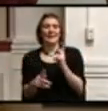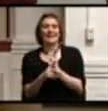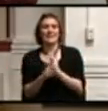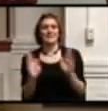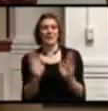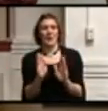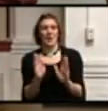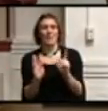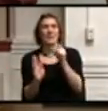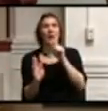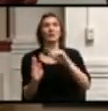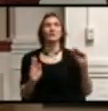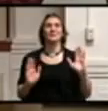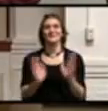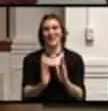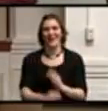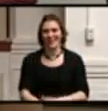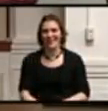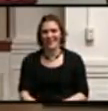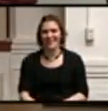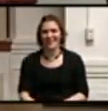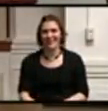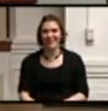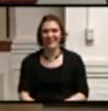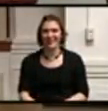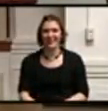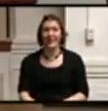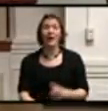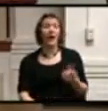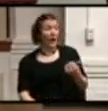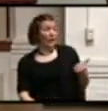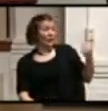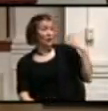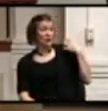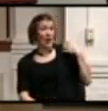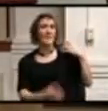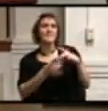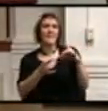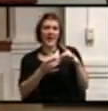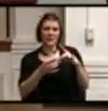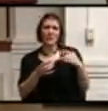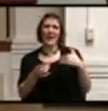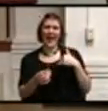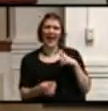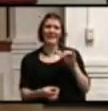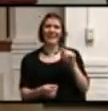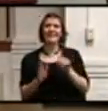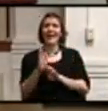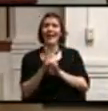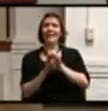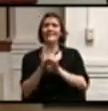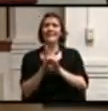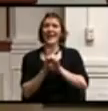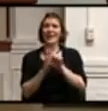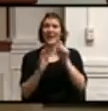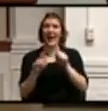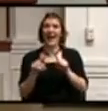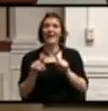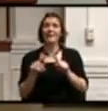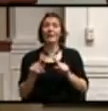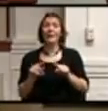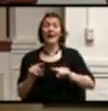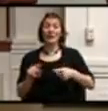possible. There is, as the chair mentioned, there is a lift here. And with this stair, you go up a half a